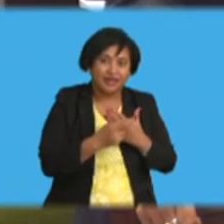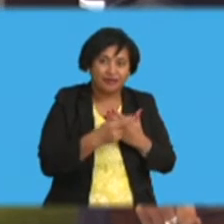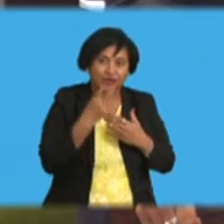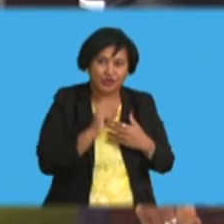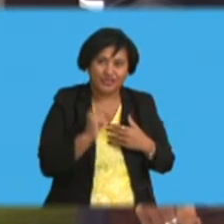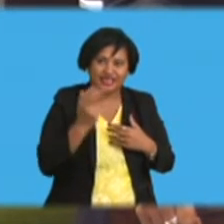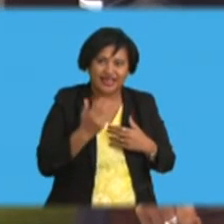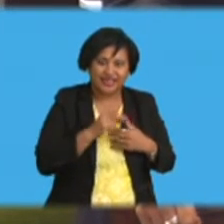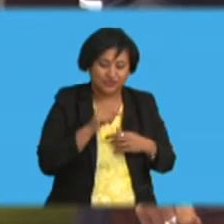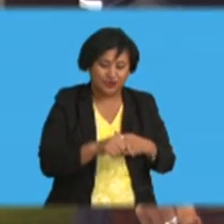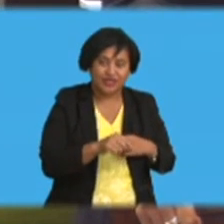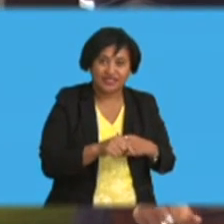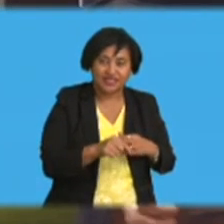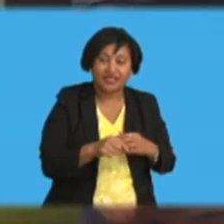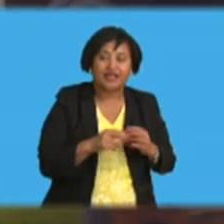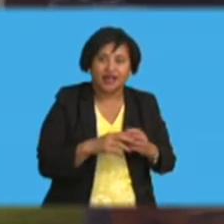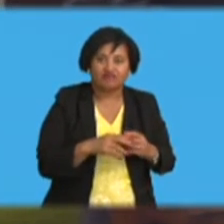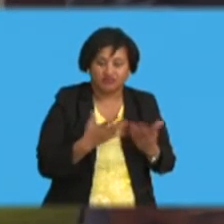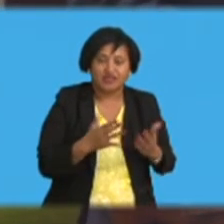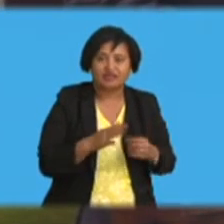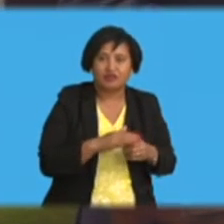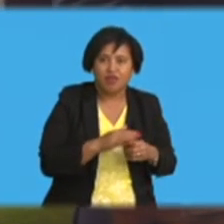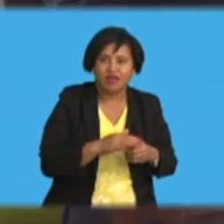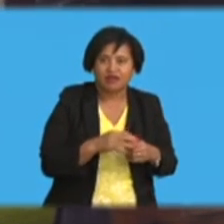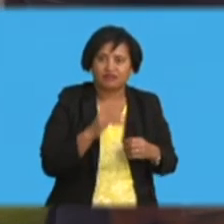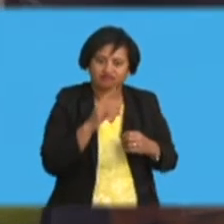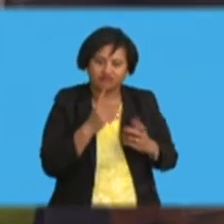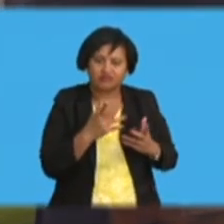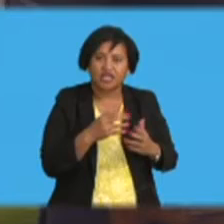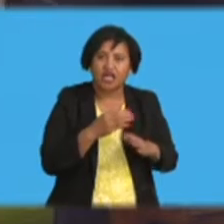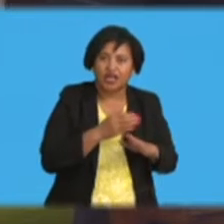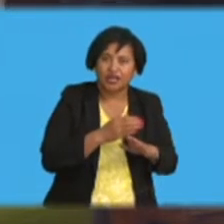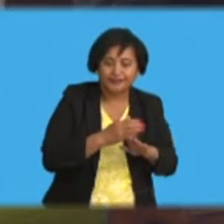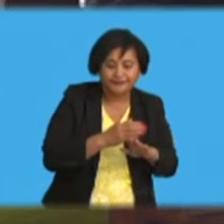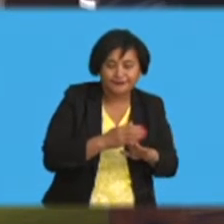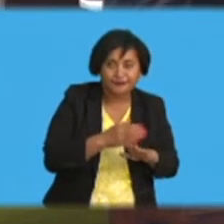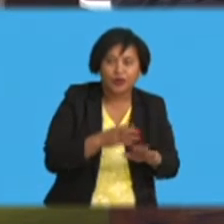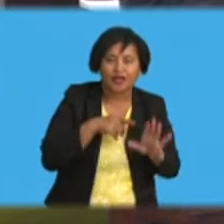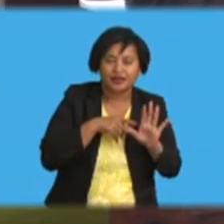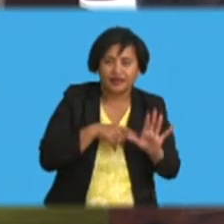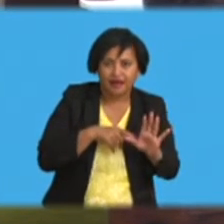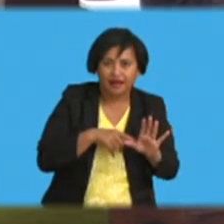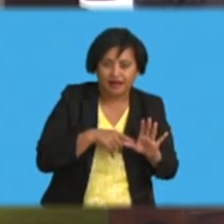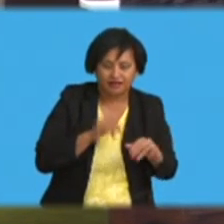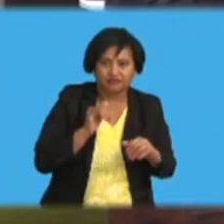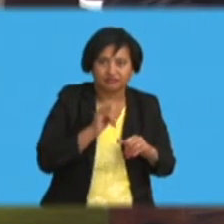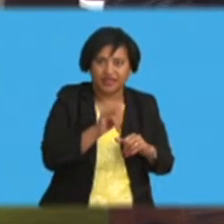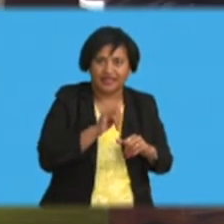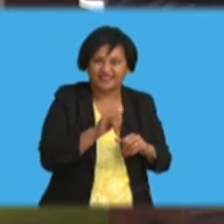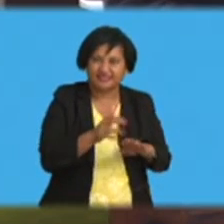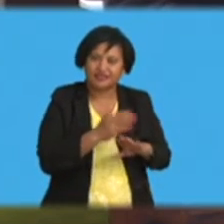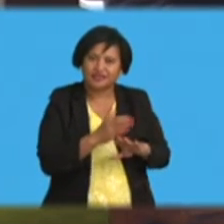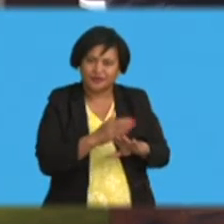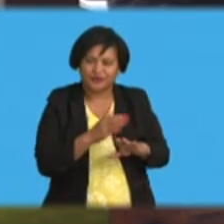Fiji Link the operator of one of the world's youngest turboprop fleets. This is yet another major milestone for our national carrier and a